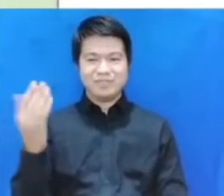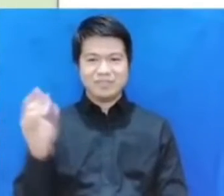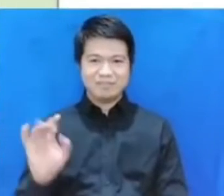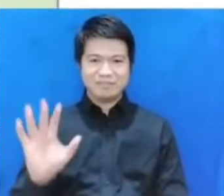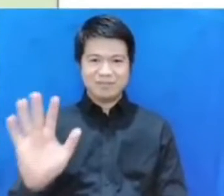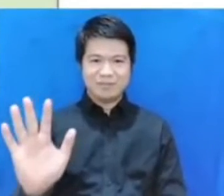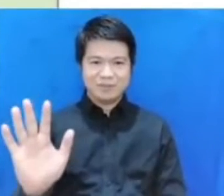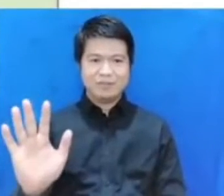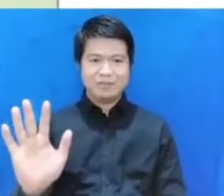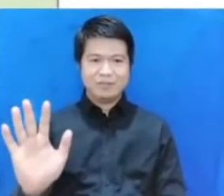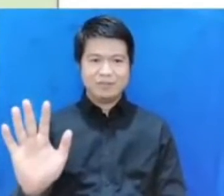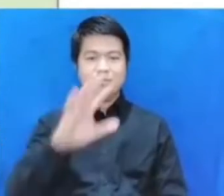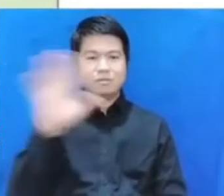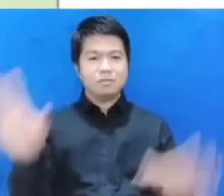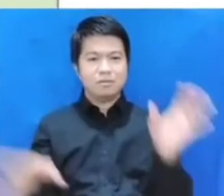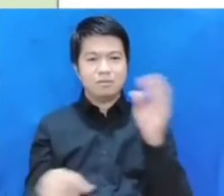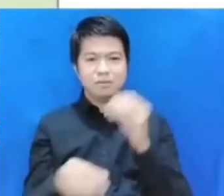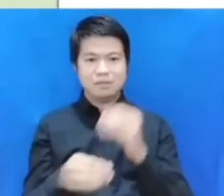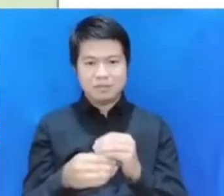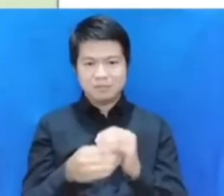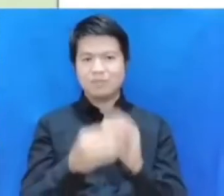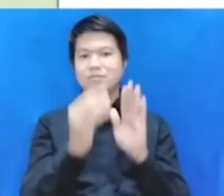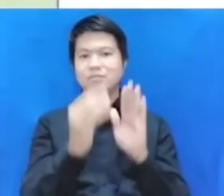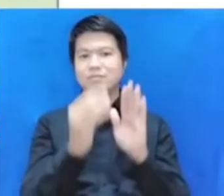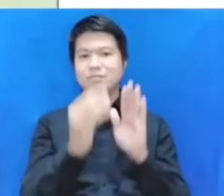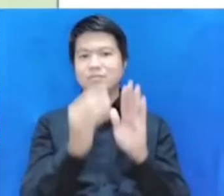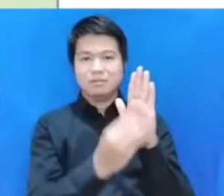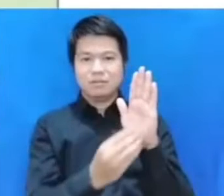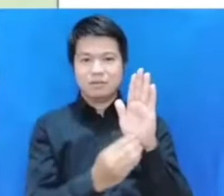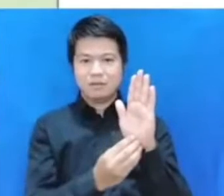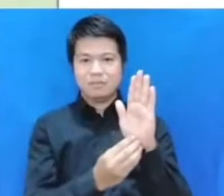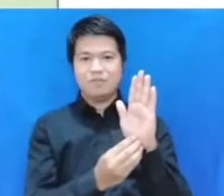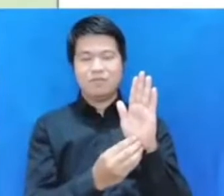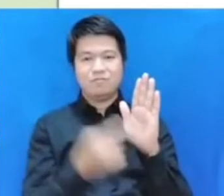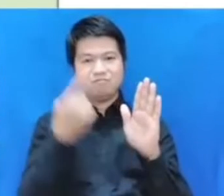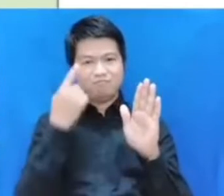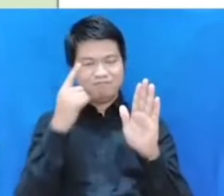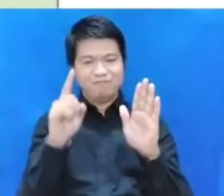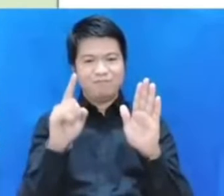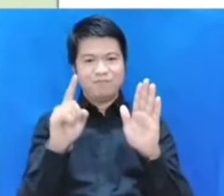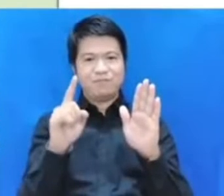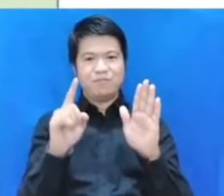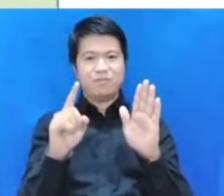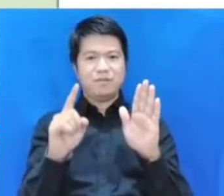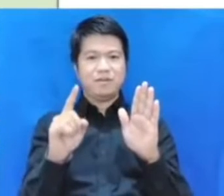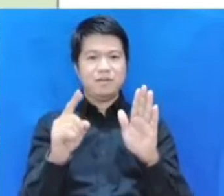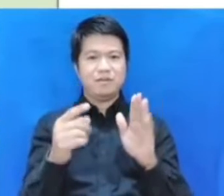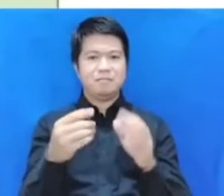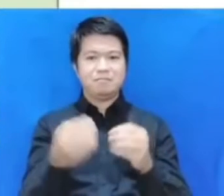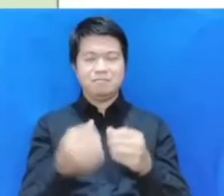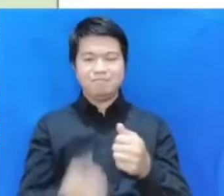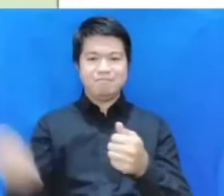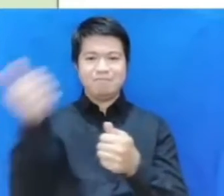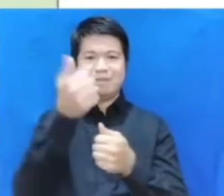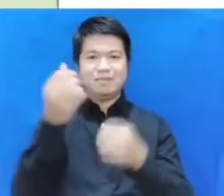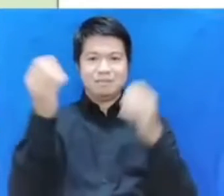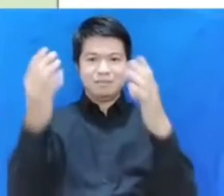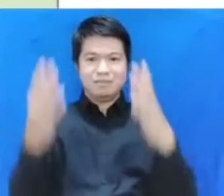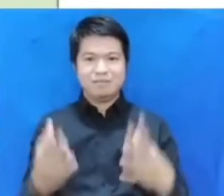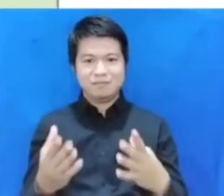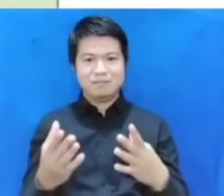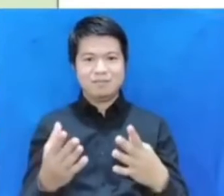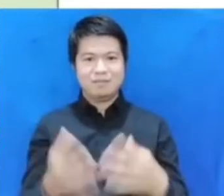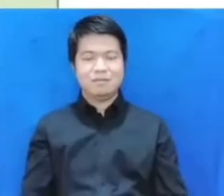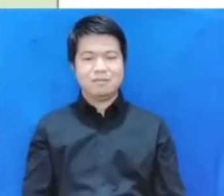summary of the indicators for proficient teachers. So yan po, as you can see in the